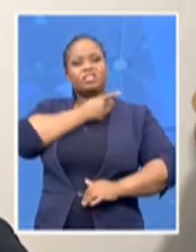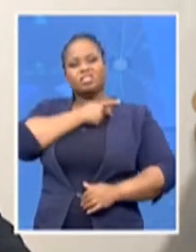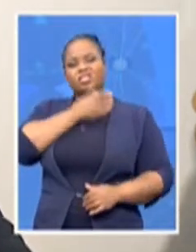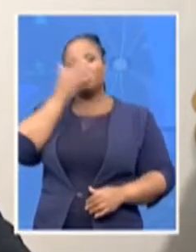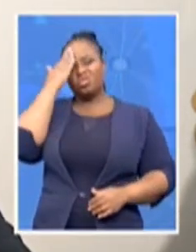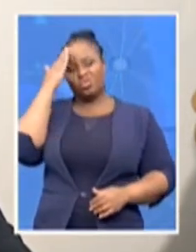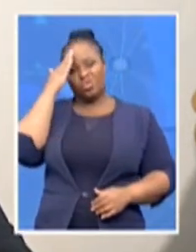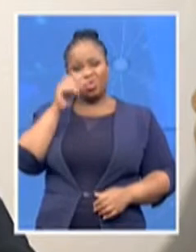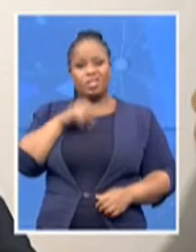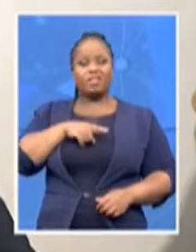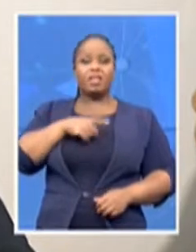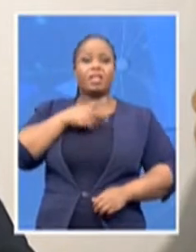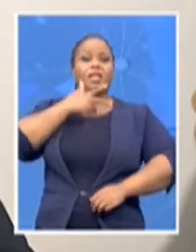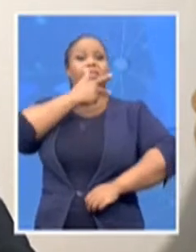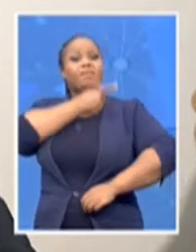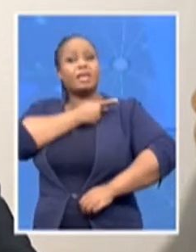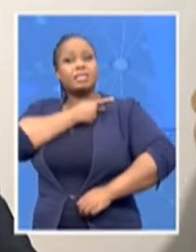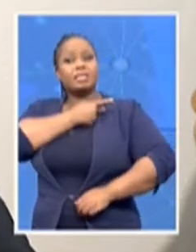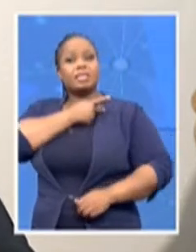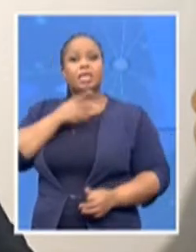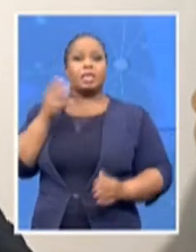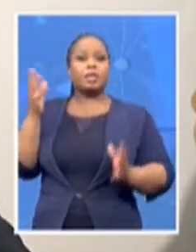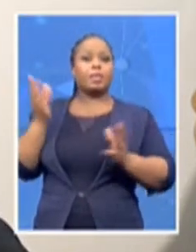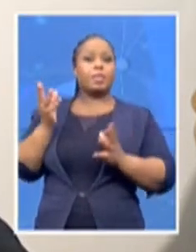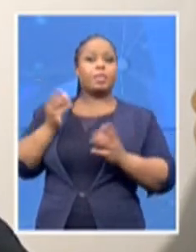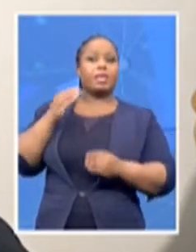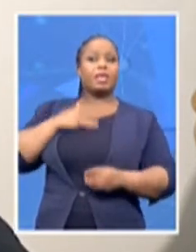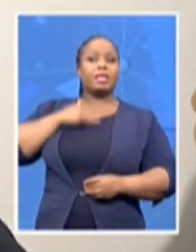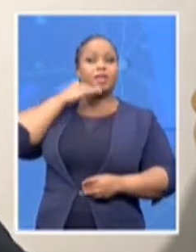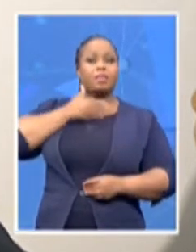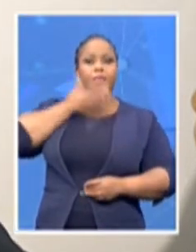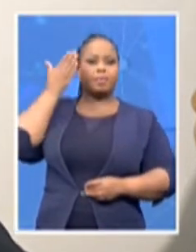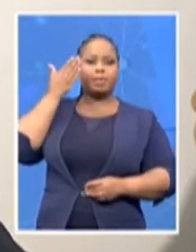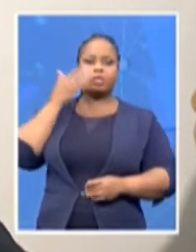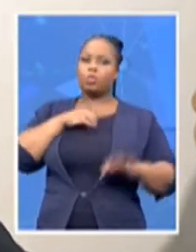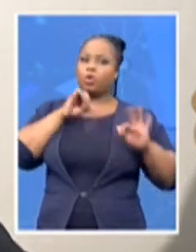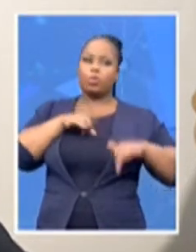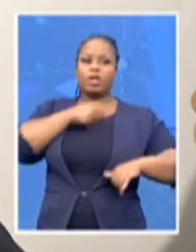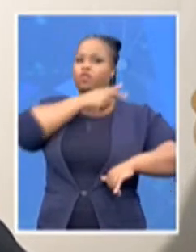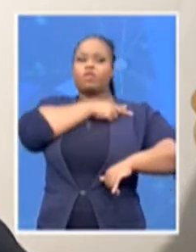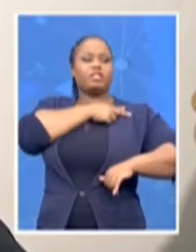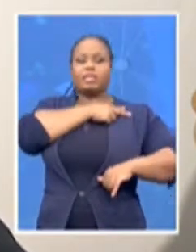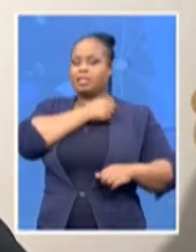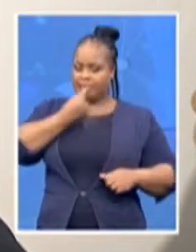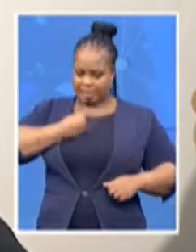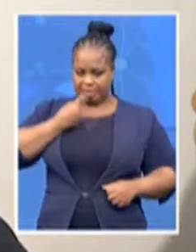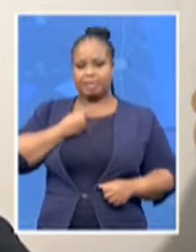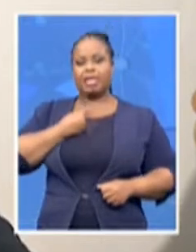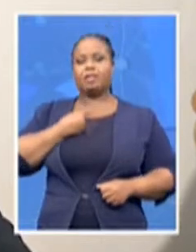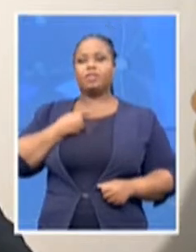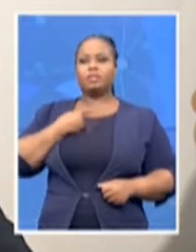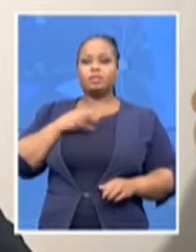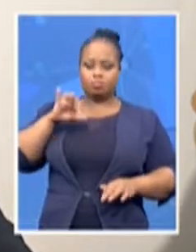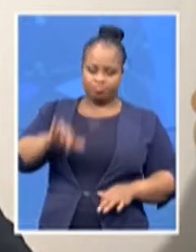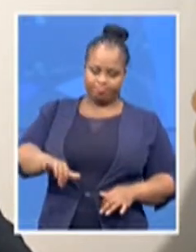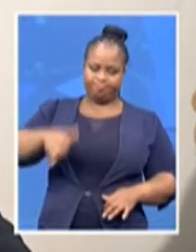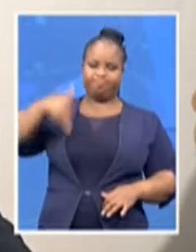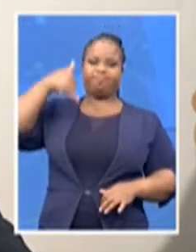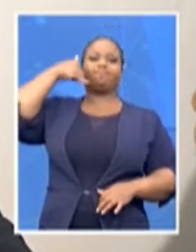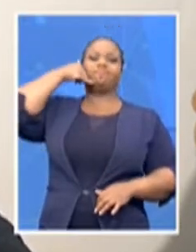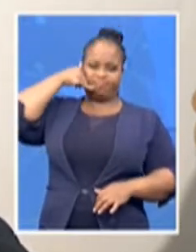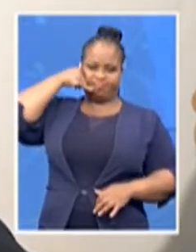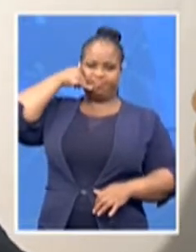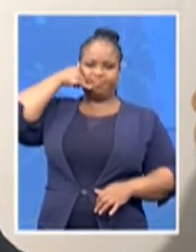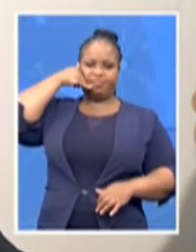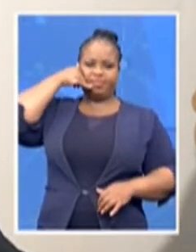won't even wait for the officials. She would be the one to pick up the phone and call him and say, Doctor, where